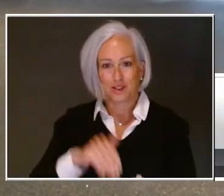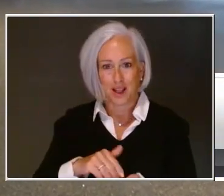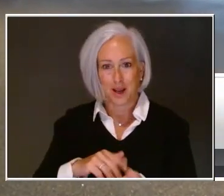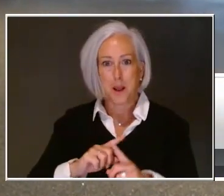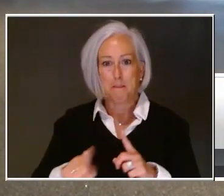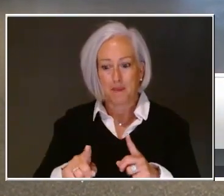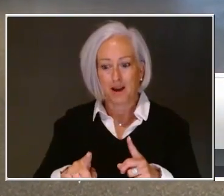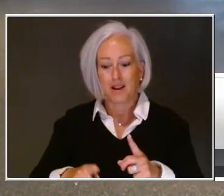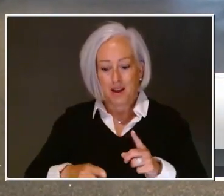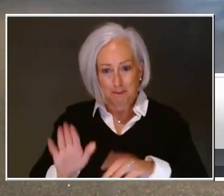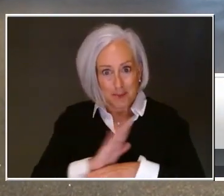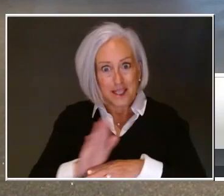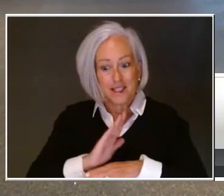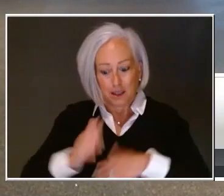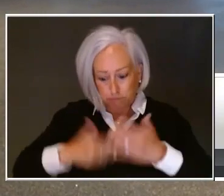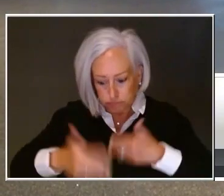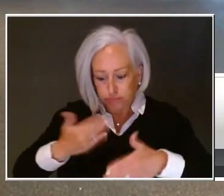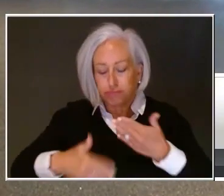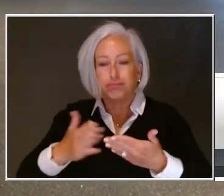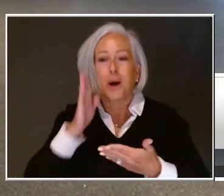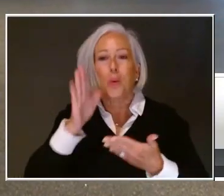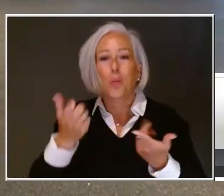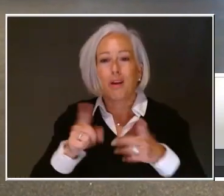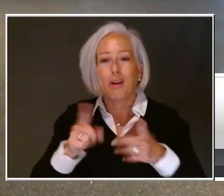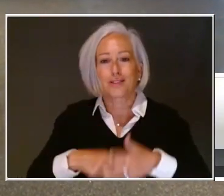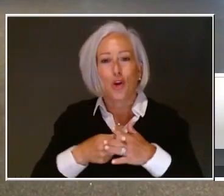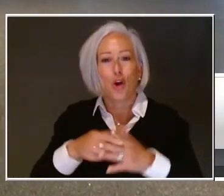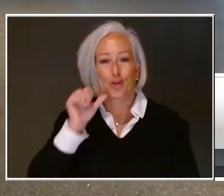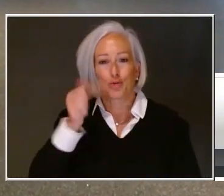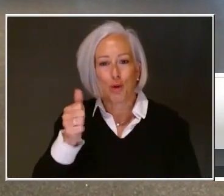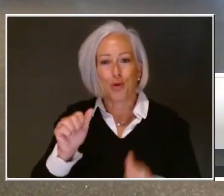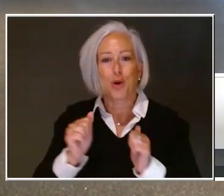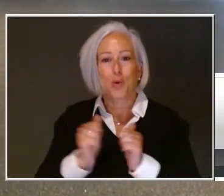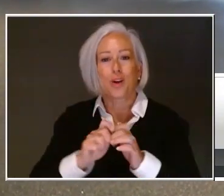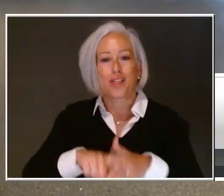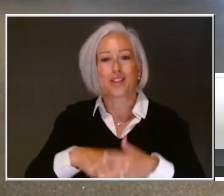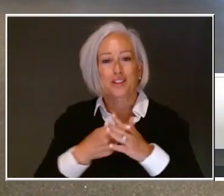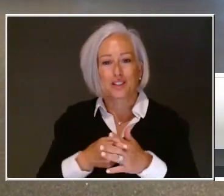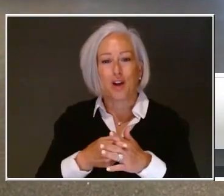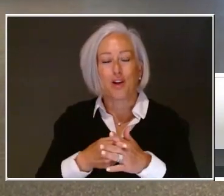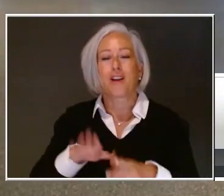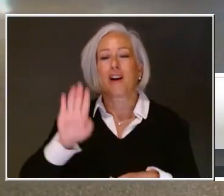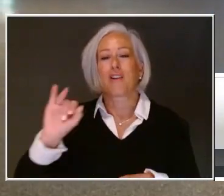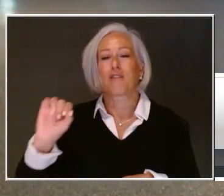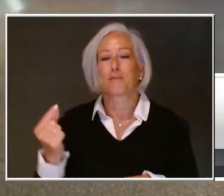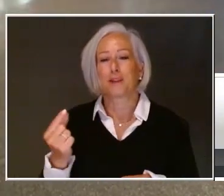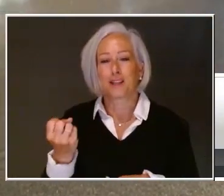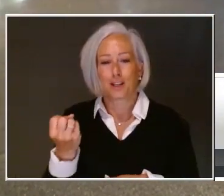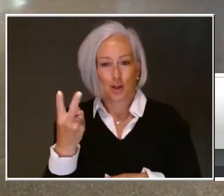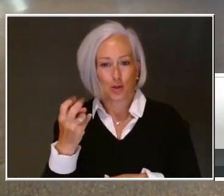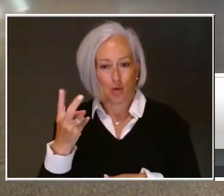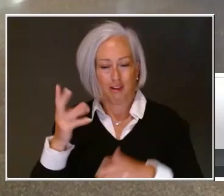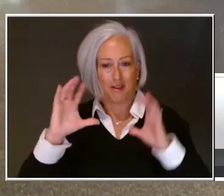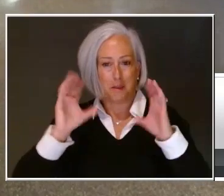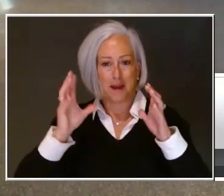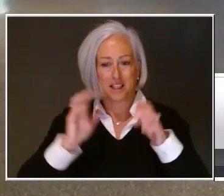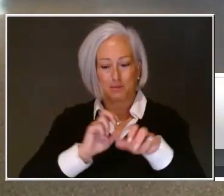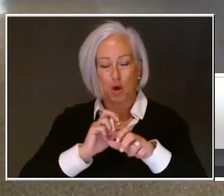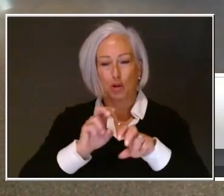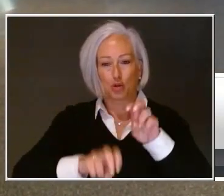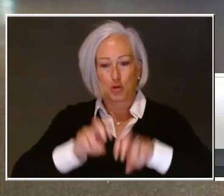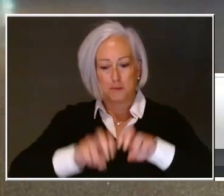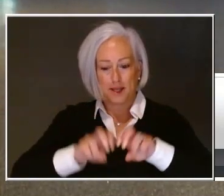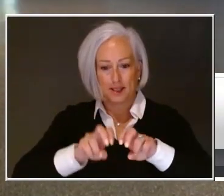starting tomorrow with the start of the Big 12 men's basketball conference tournament here. 2 games tomorrow, and then